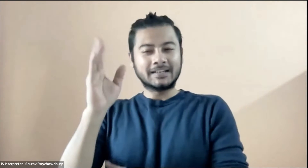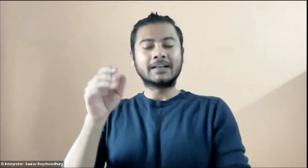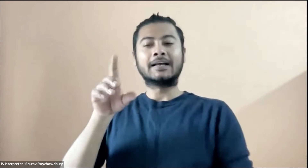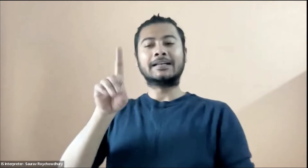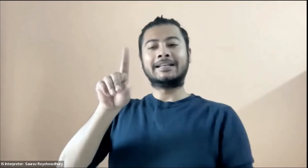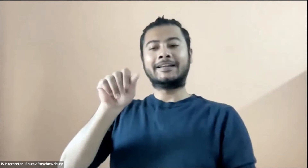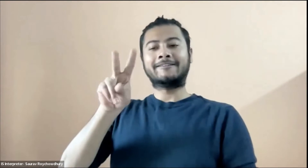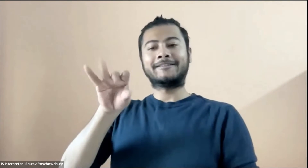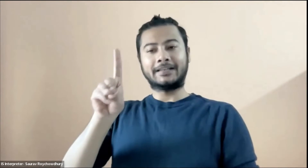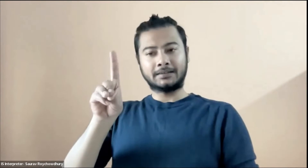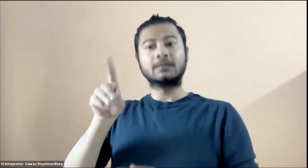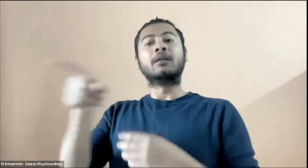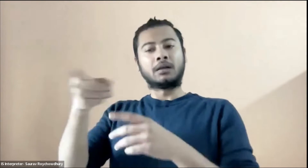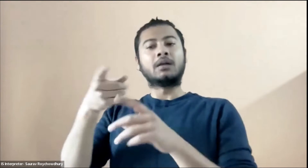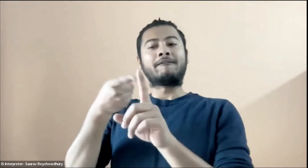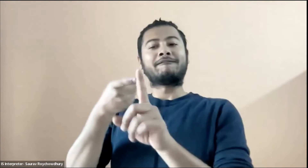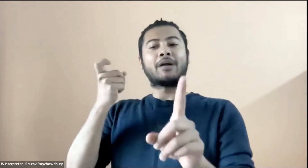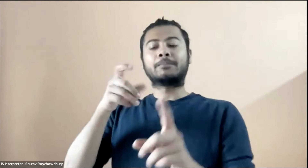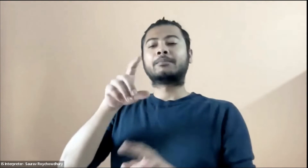you all here.